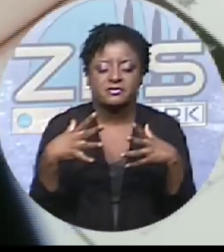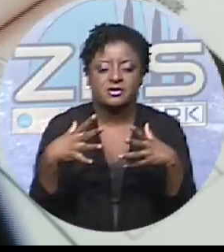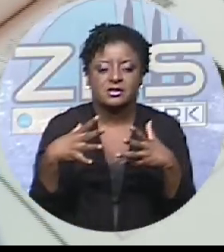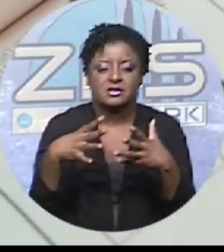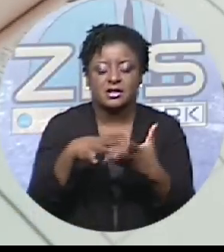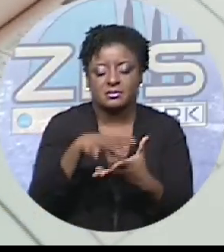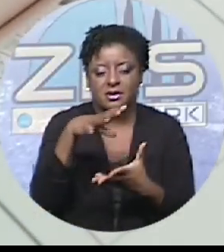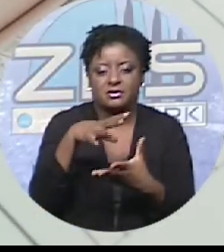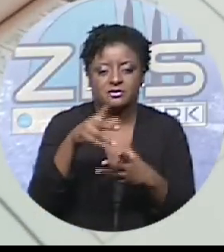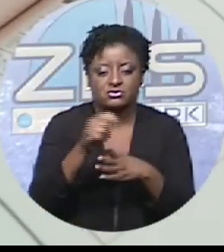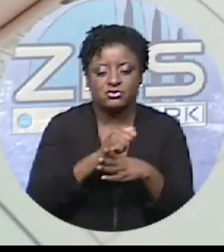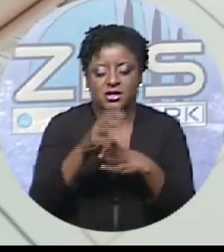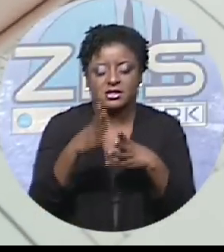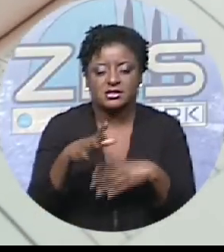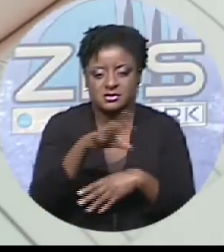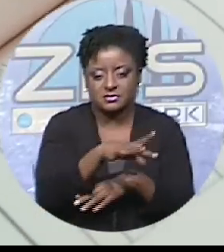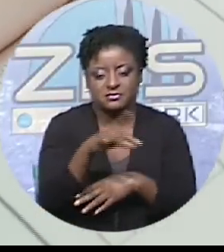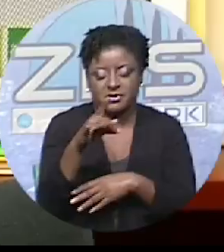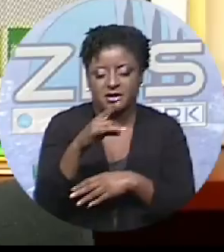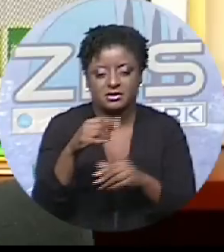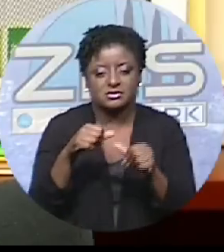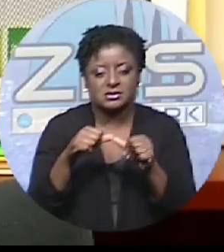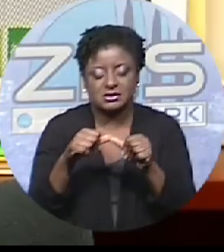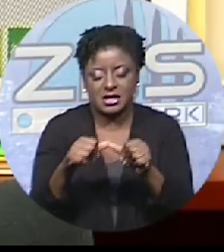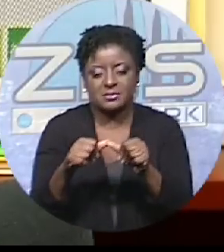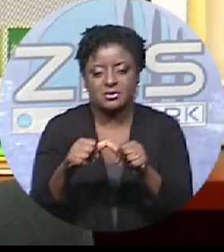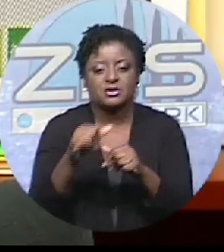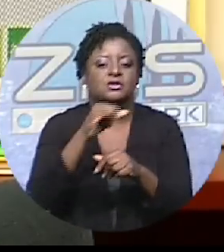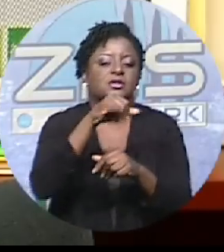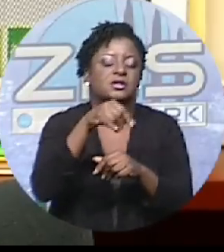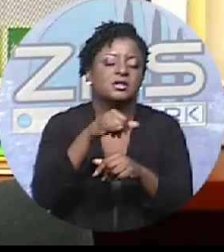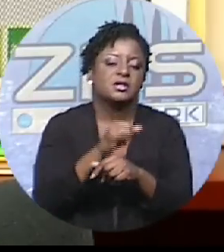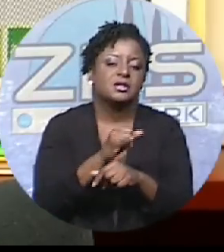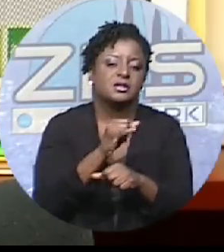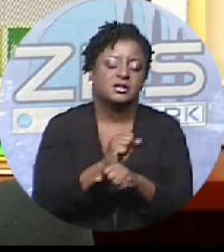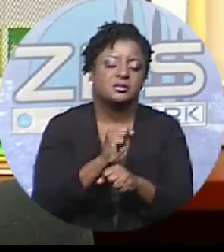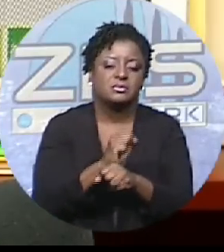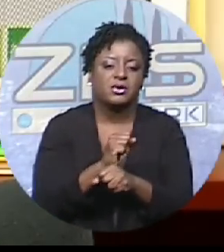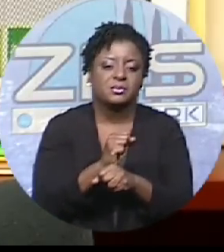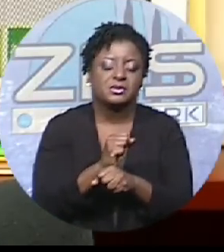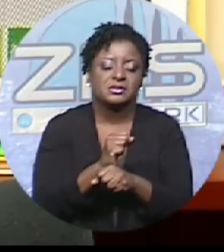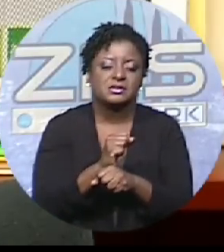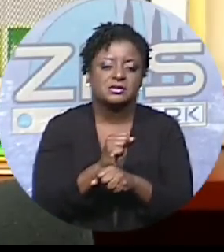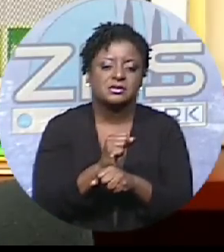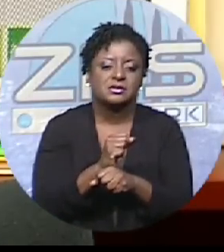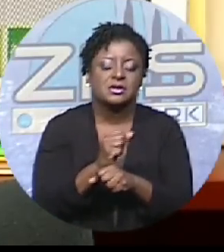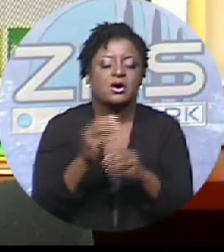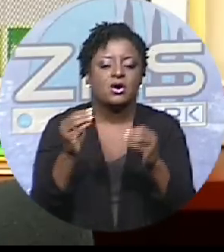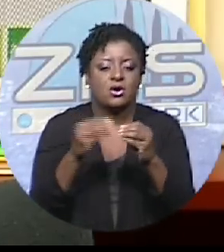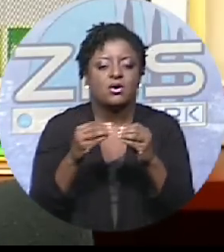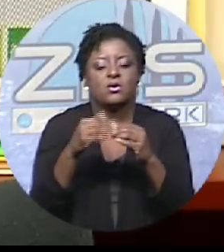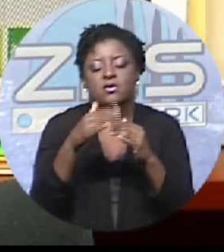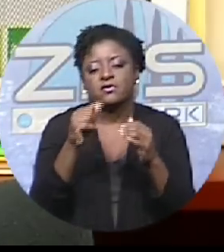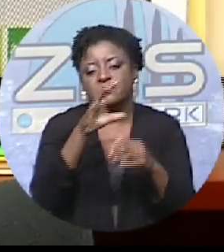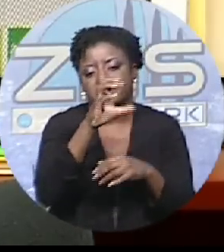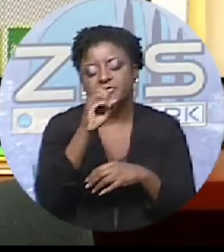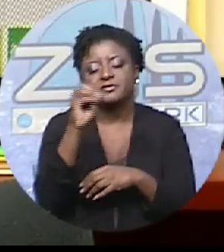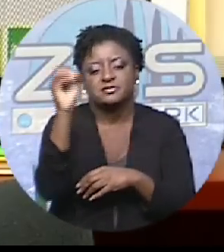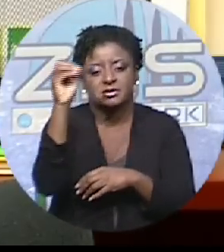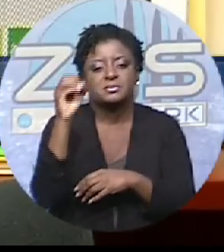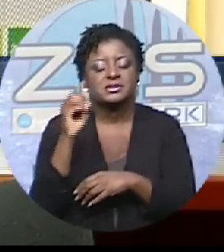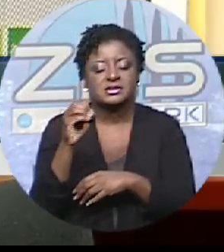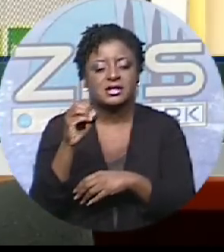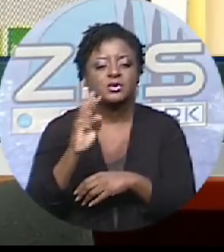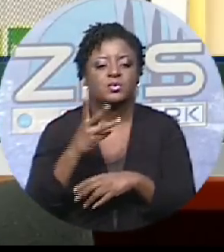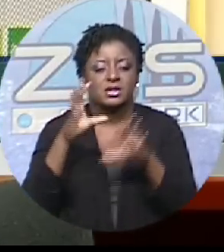trainees have been able to find stable employment. I would say over 50% that we can